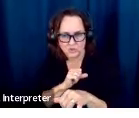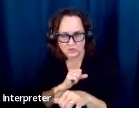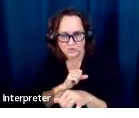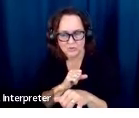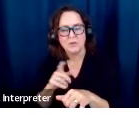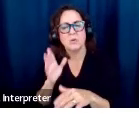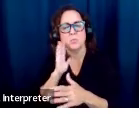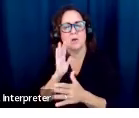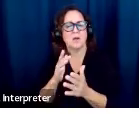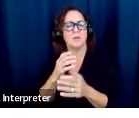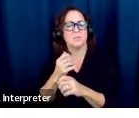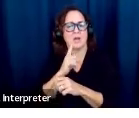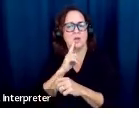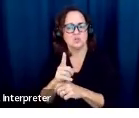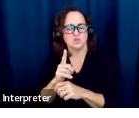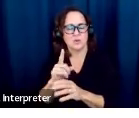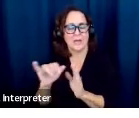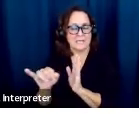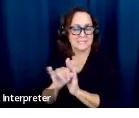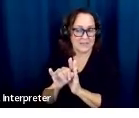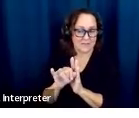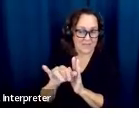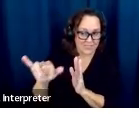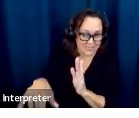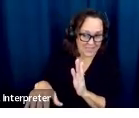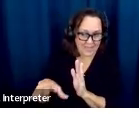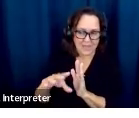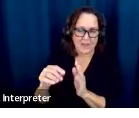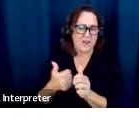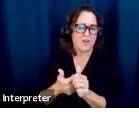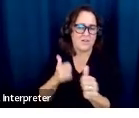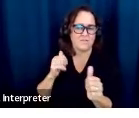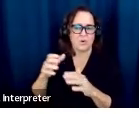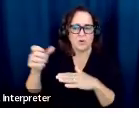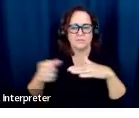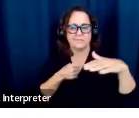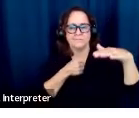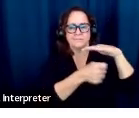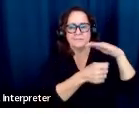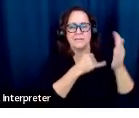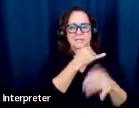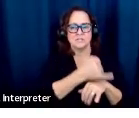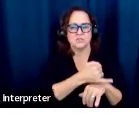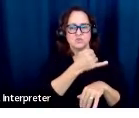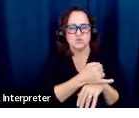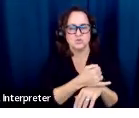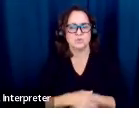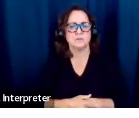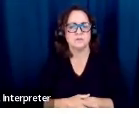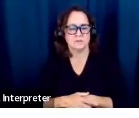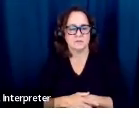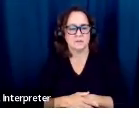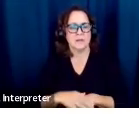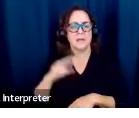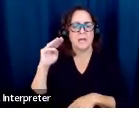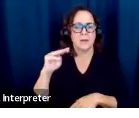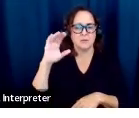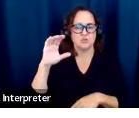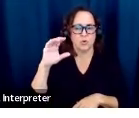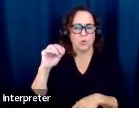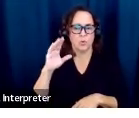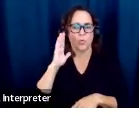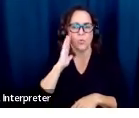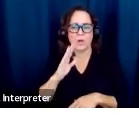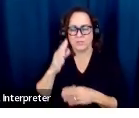to ensure the health and welfare of the participant and avoid institutionalization. The MCO care coordinator will inform participants that